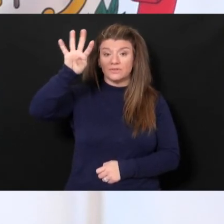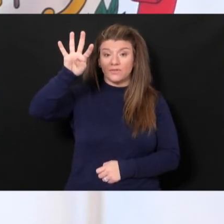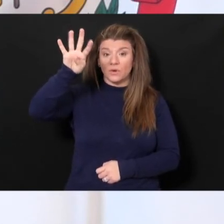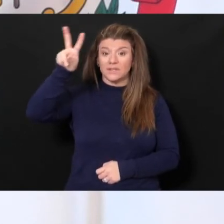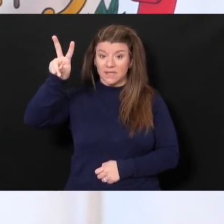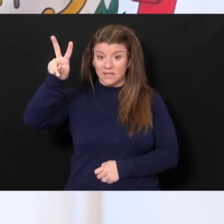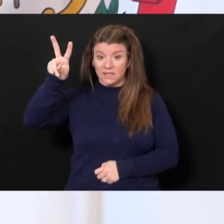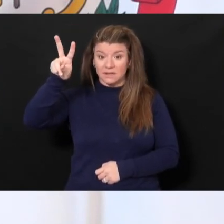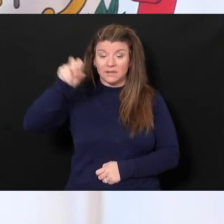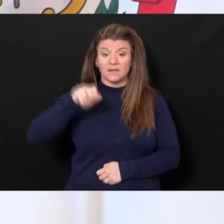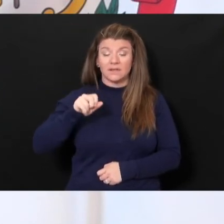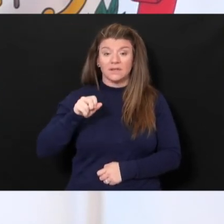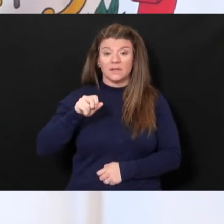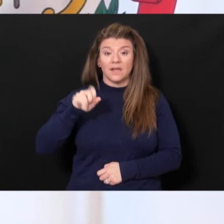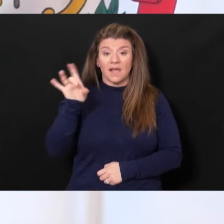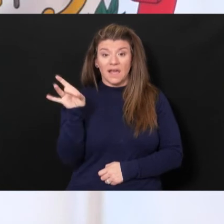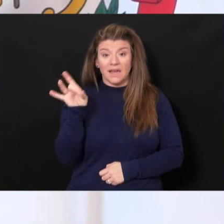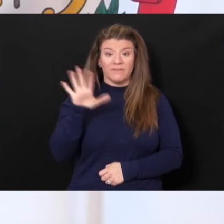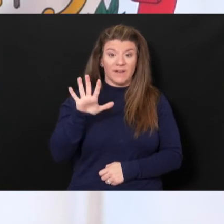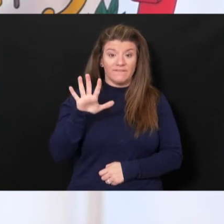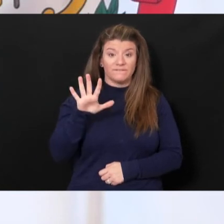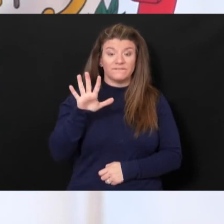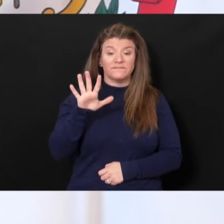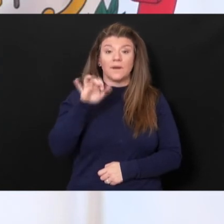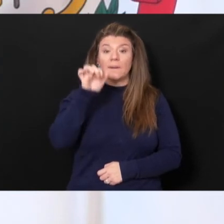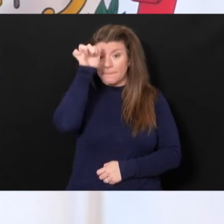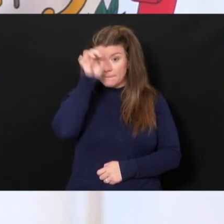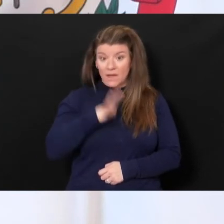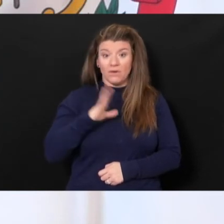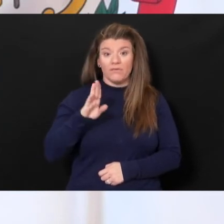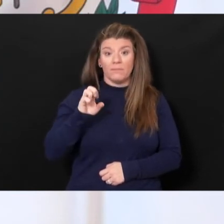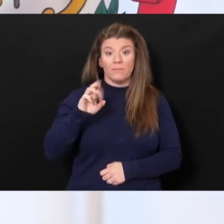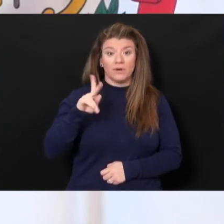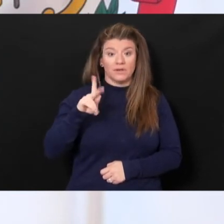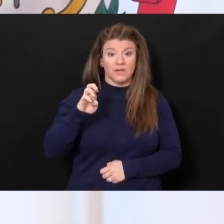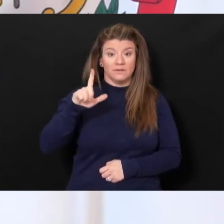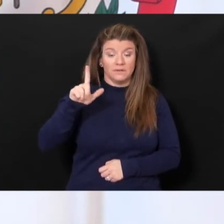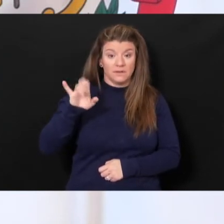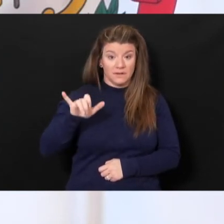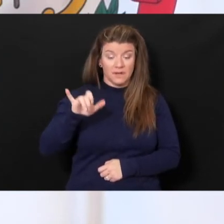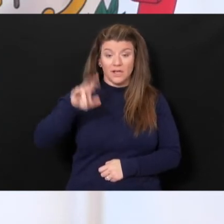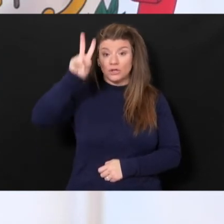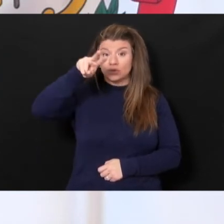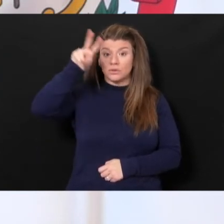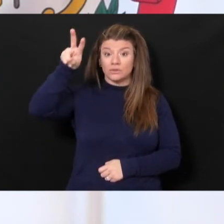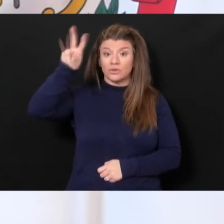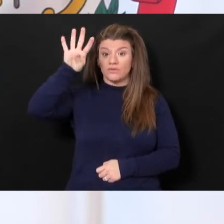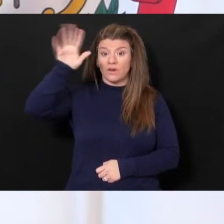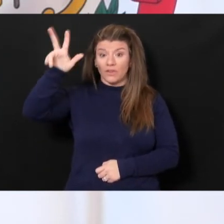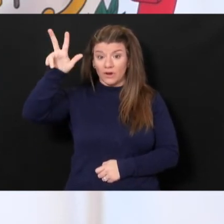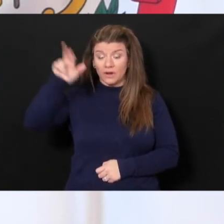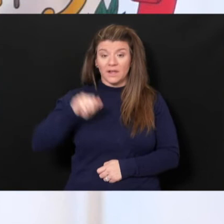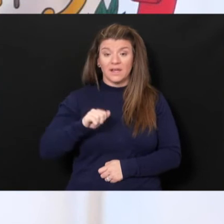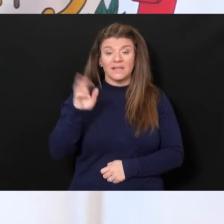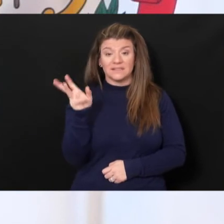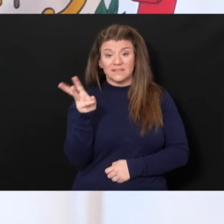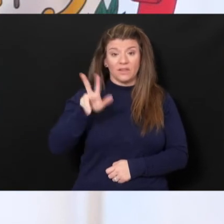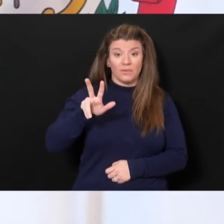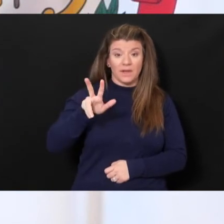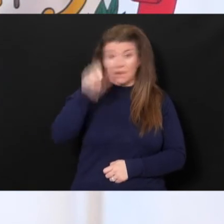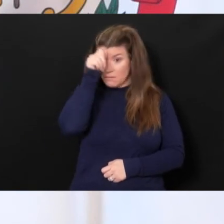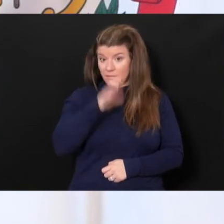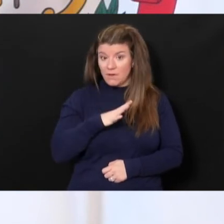2,242nd death is an 85-year-old male from Berkeley County. Our 2,243rd death is a 63-year-old